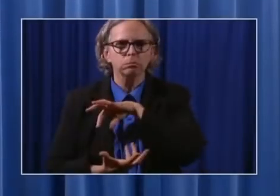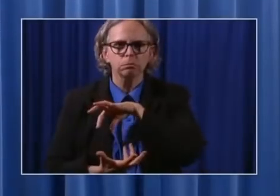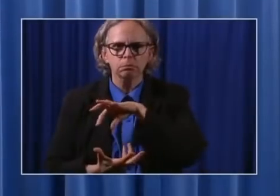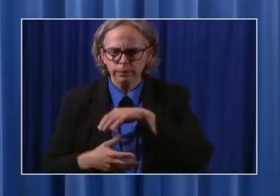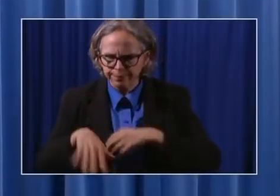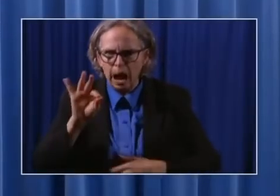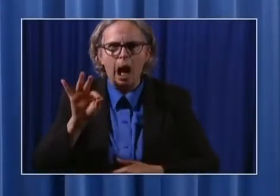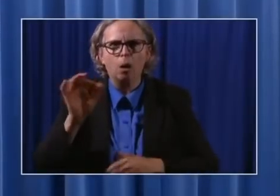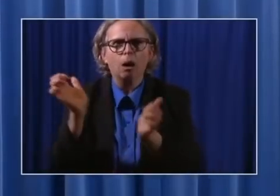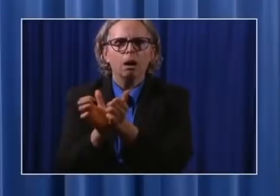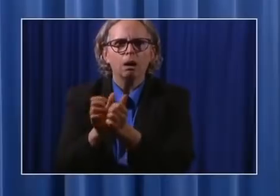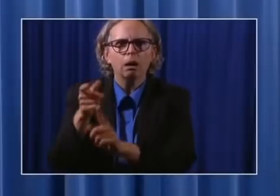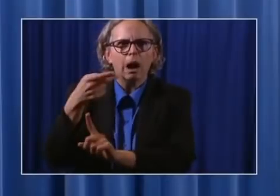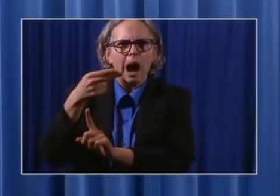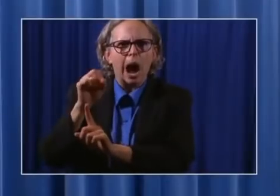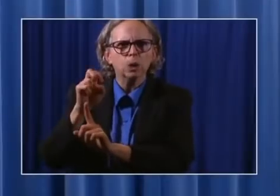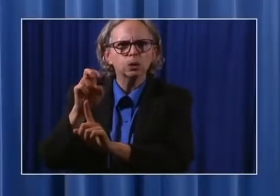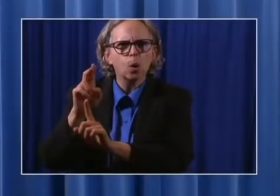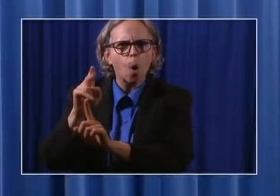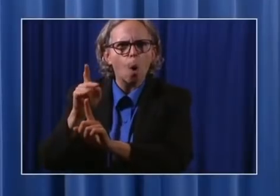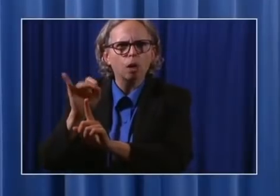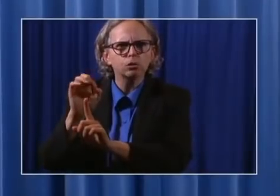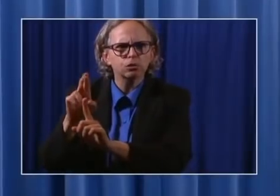horrible story. And